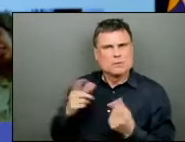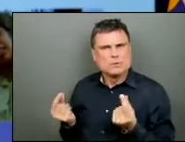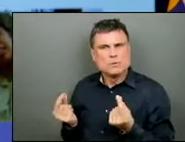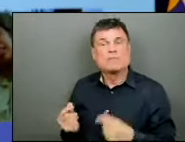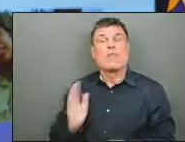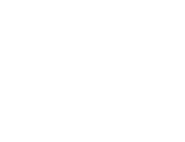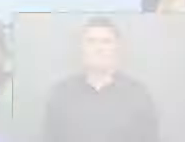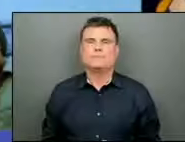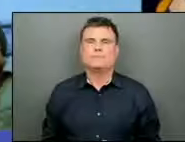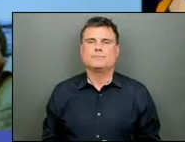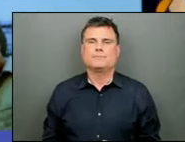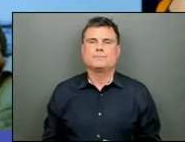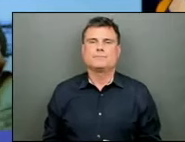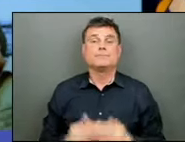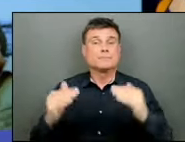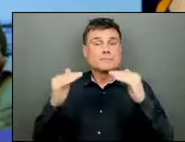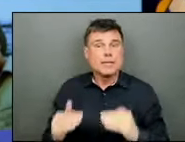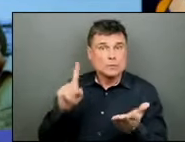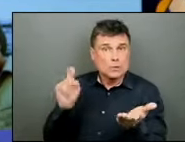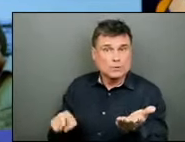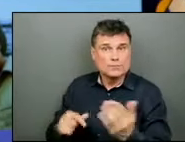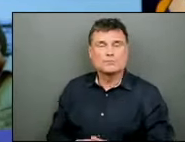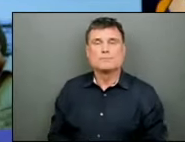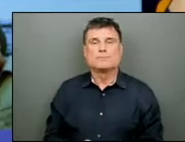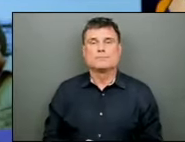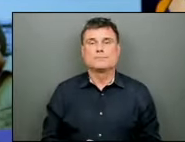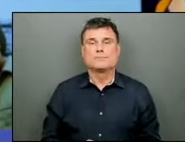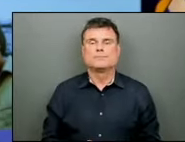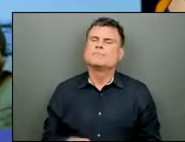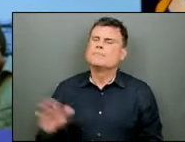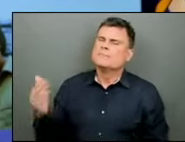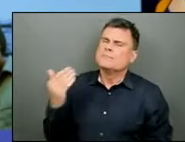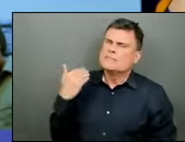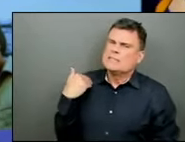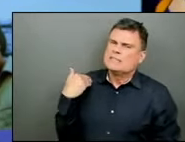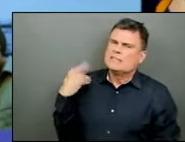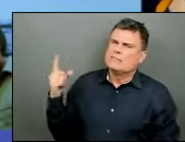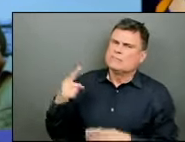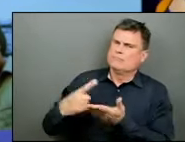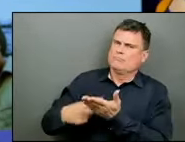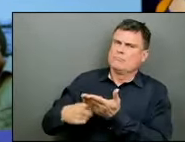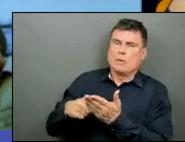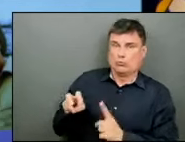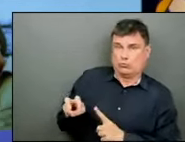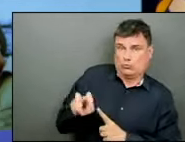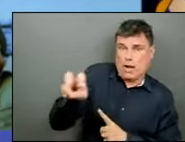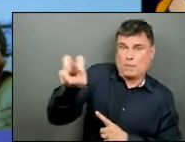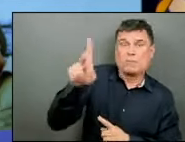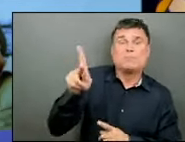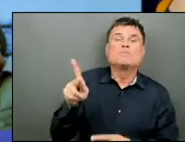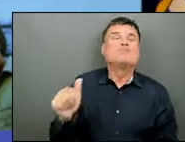will be on the table. You just spoke about your concerns with people coming in and refusing the mandatory quarantine